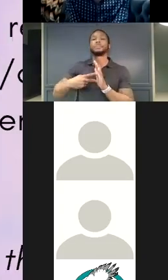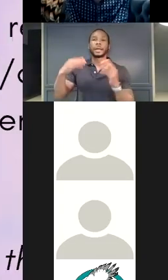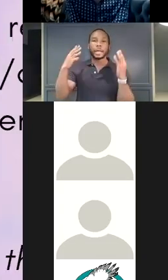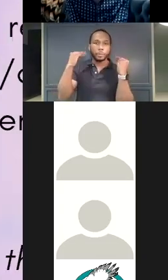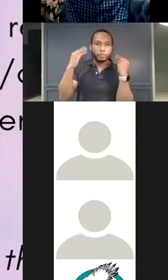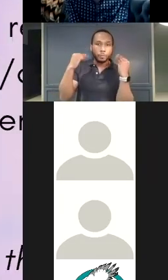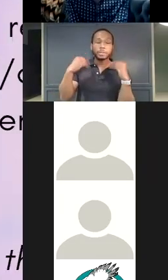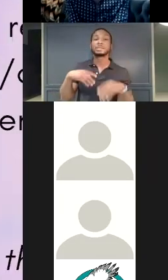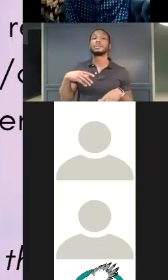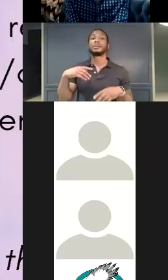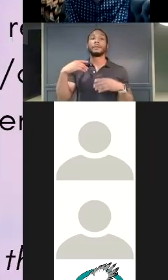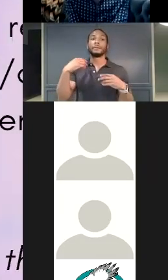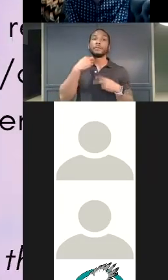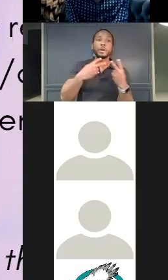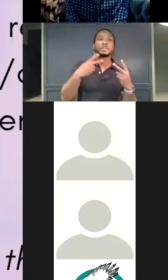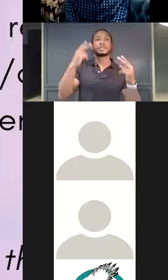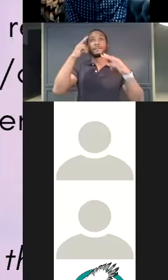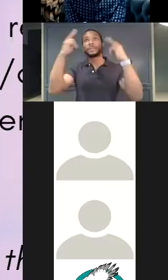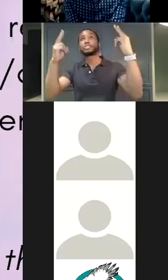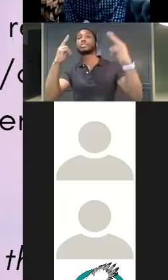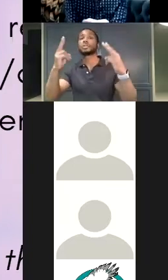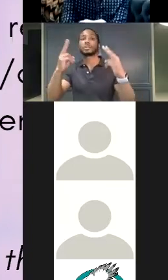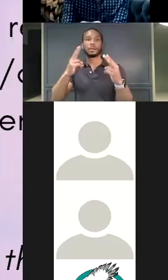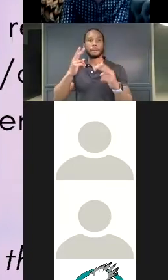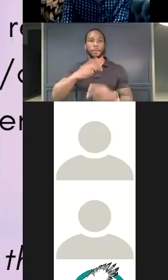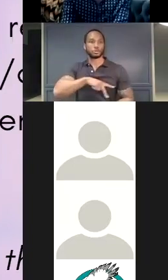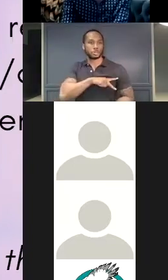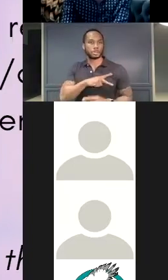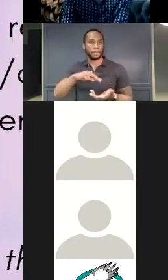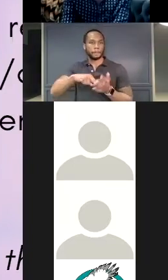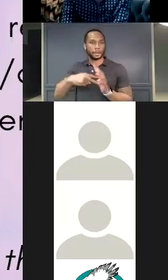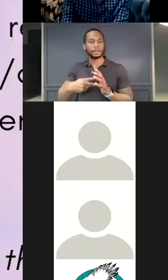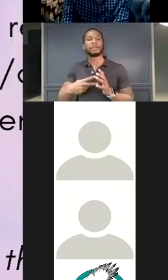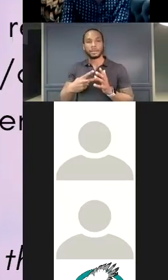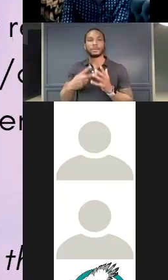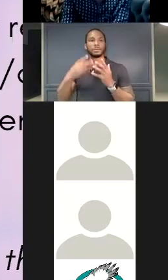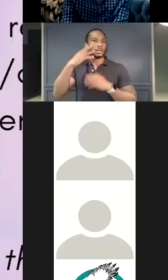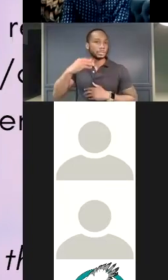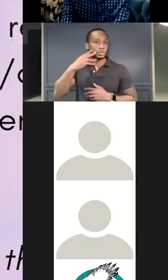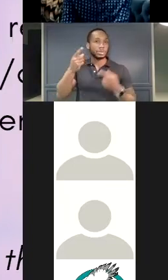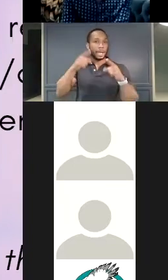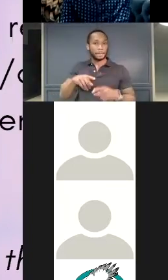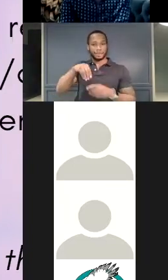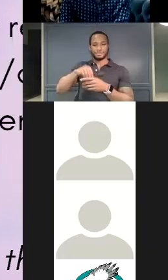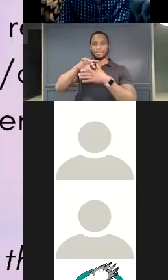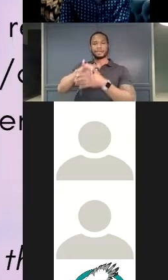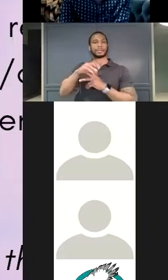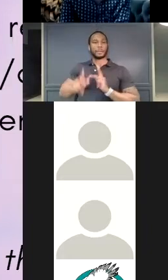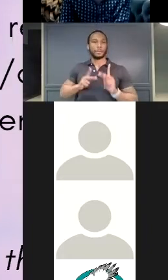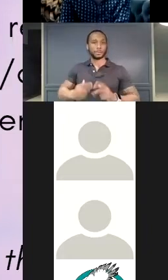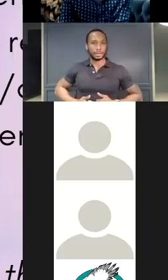Voices and visions are personally meaningful experiences that happen in the context of people's lives. Oh,